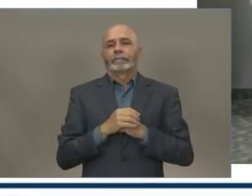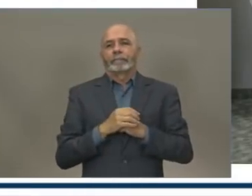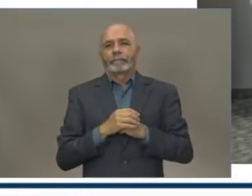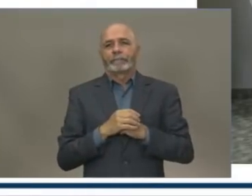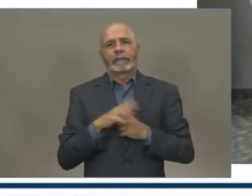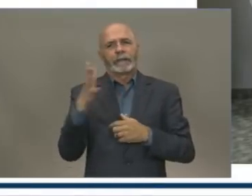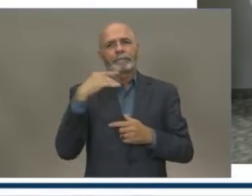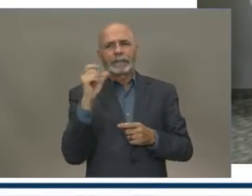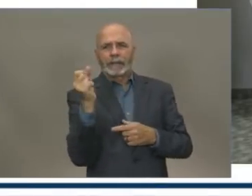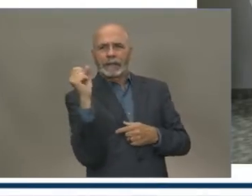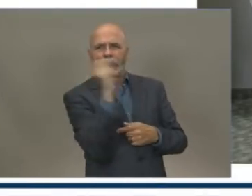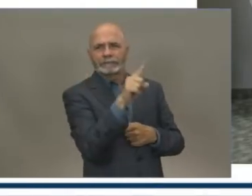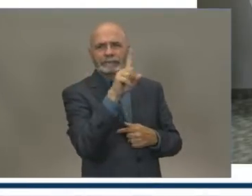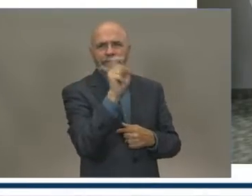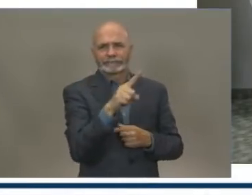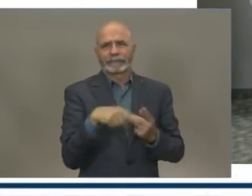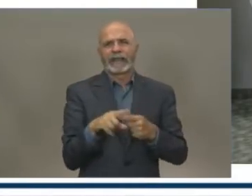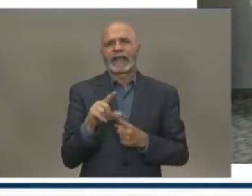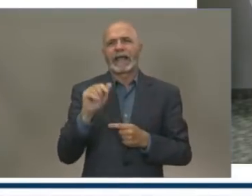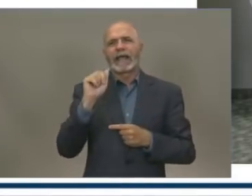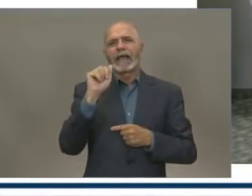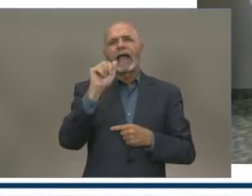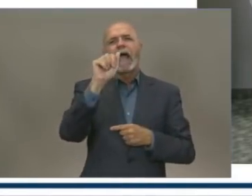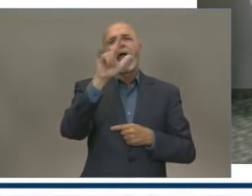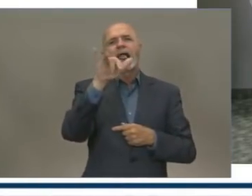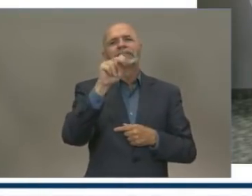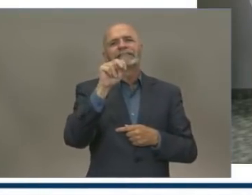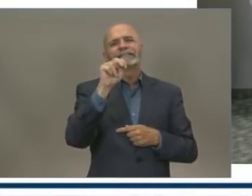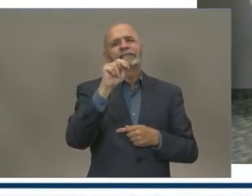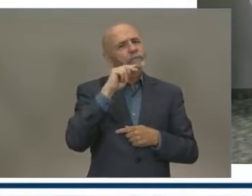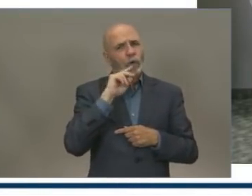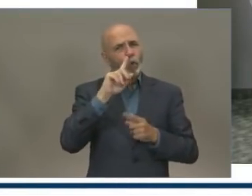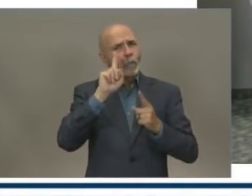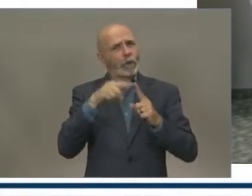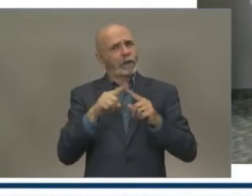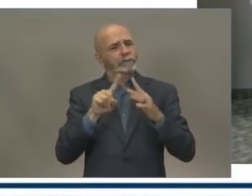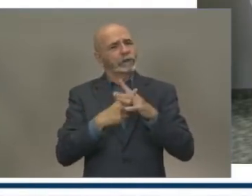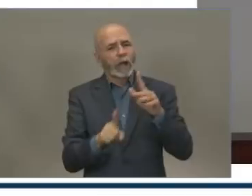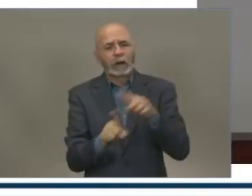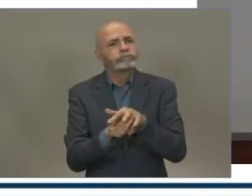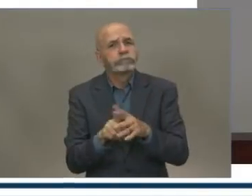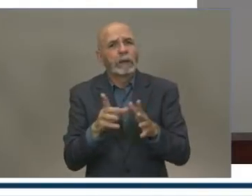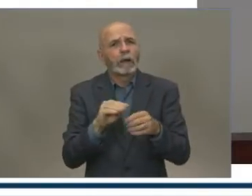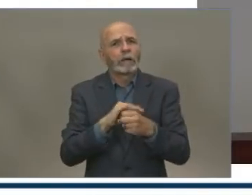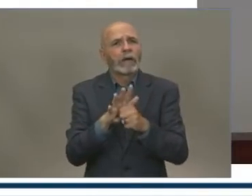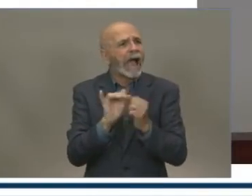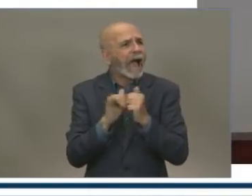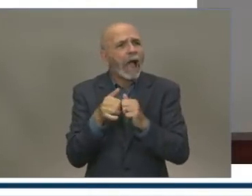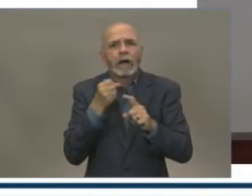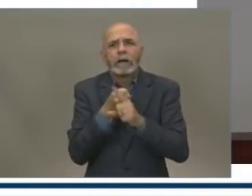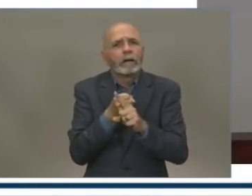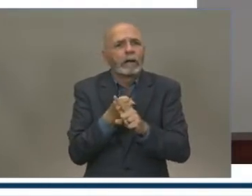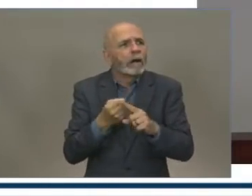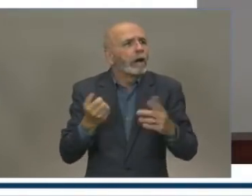how COVID got into Valley Regional, and when was it first detected? So we do